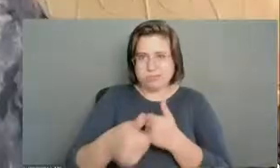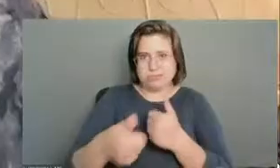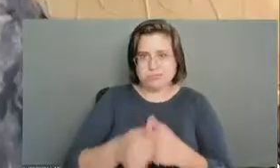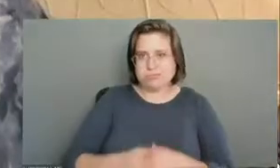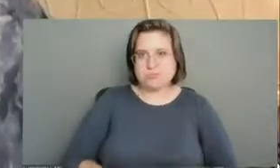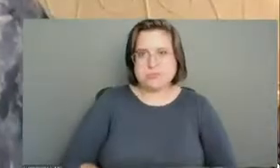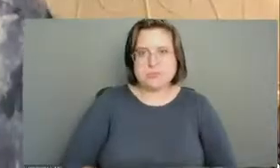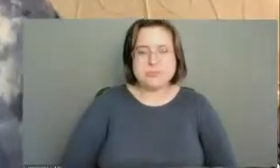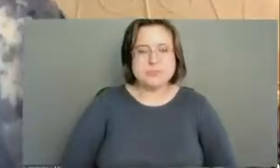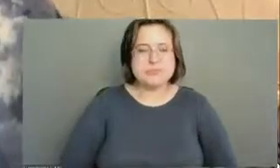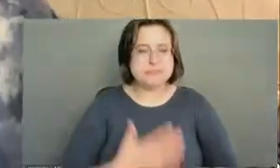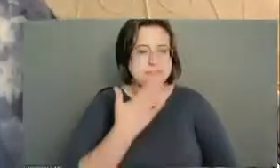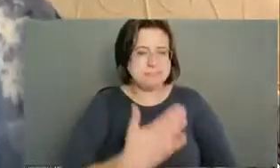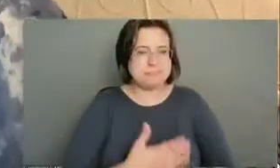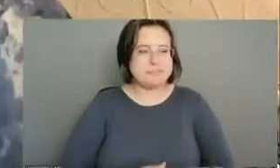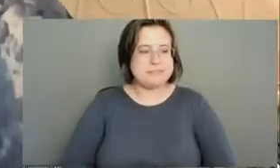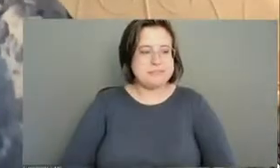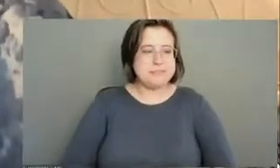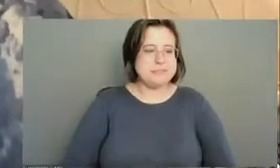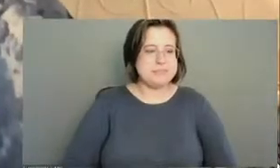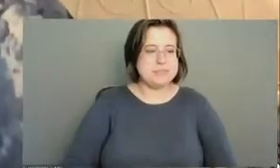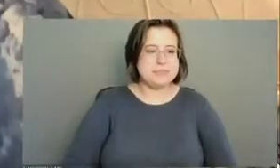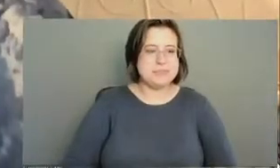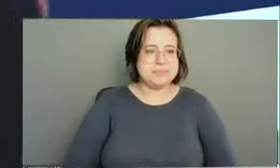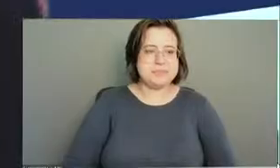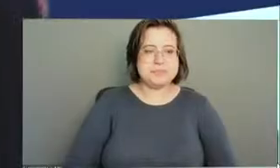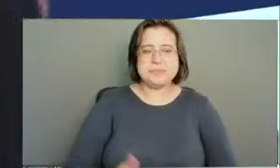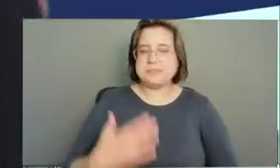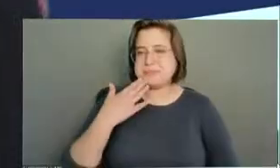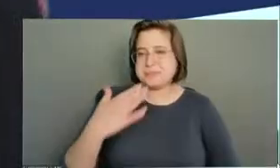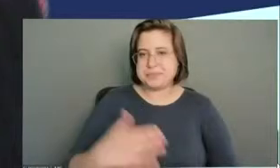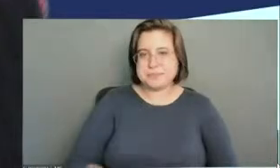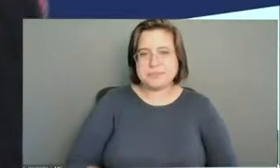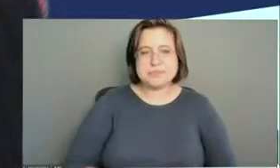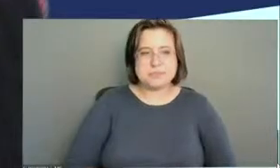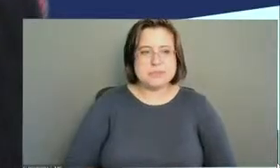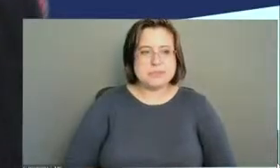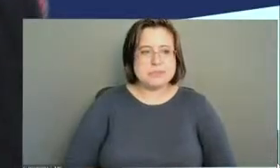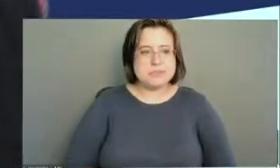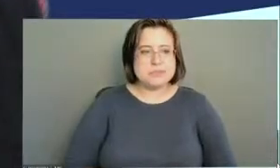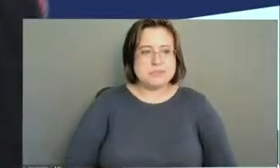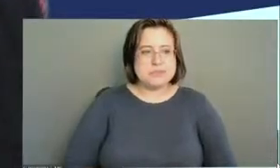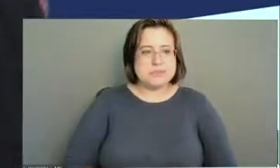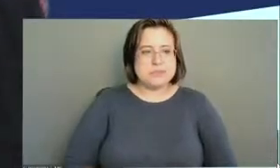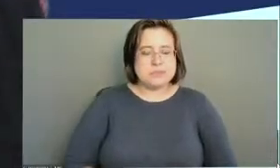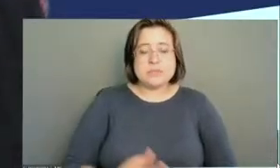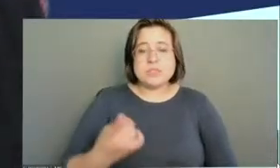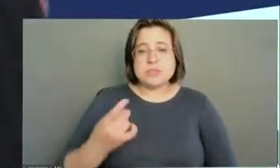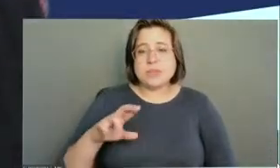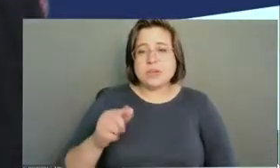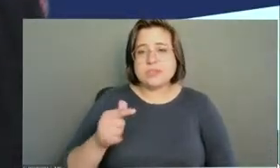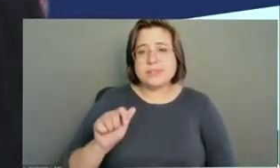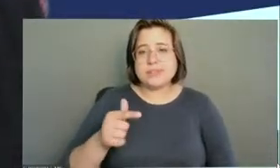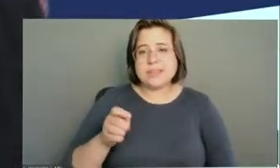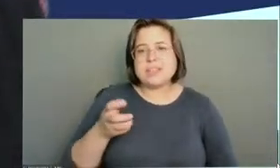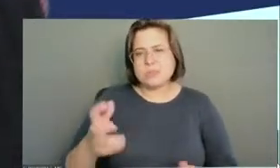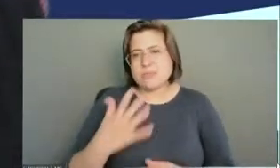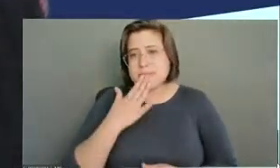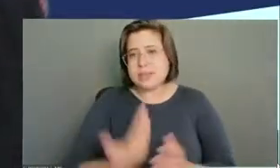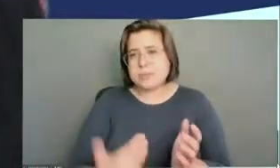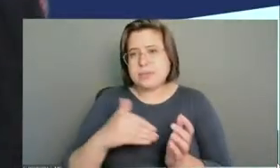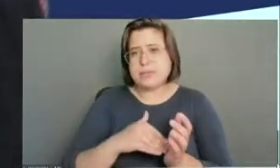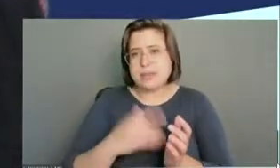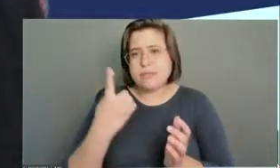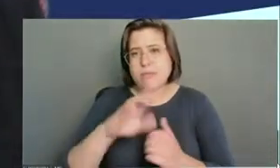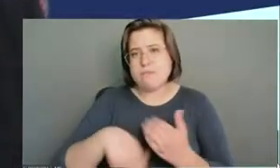Thank you. Thank you. So Dr. Gage, we just want to Thank you again for all of your